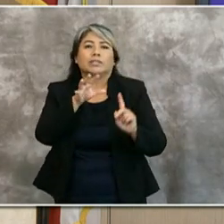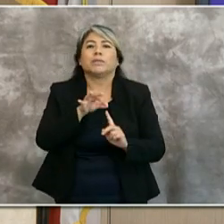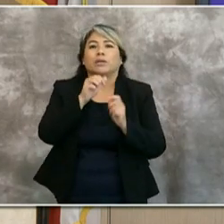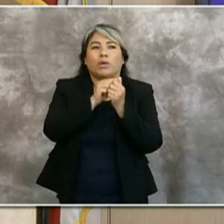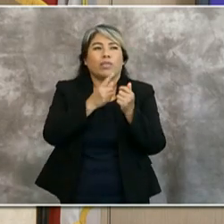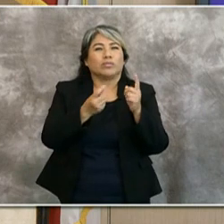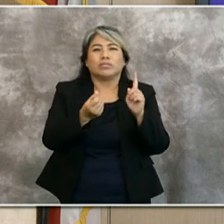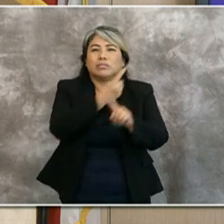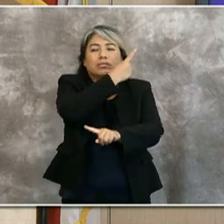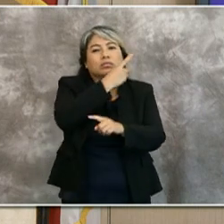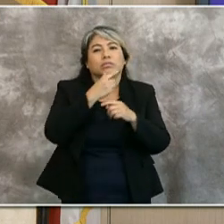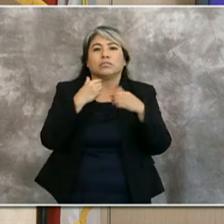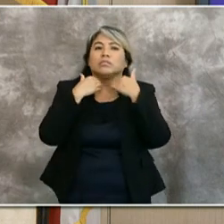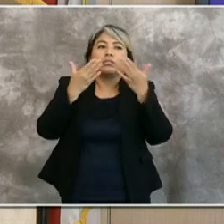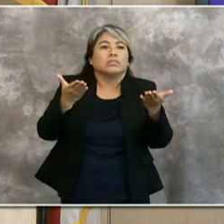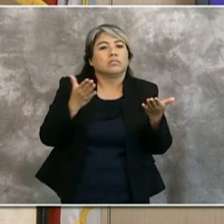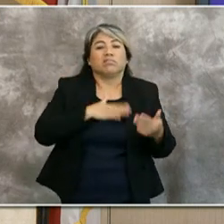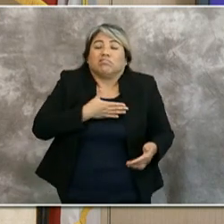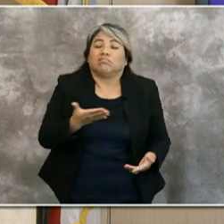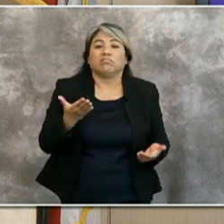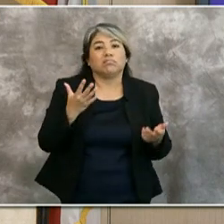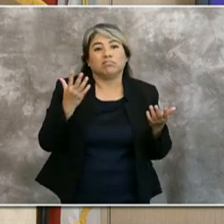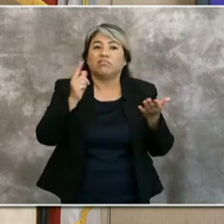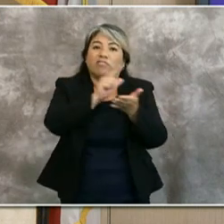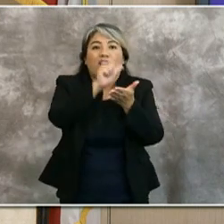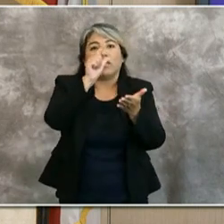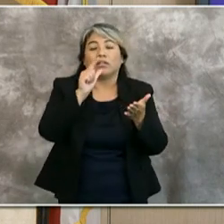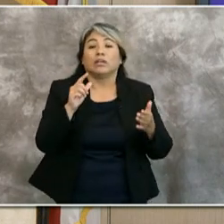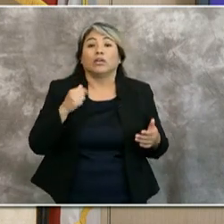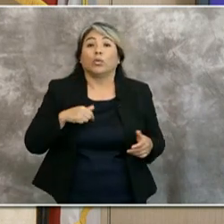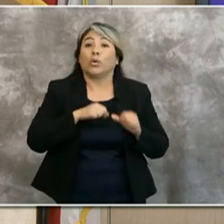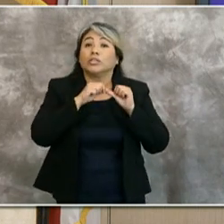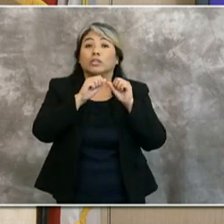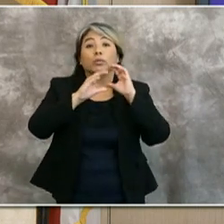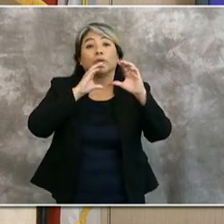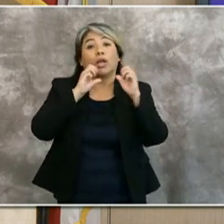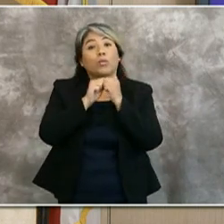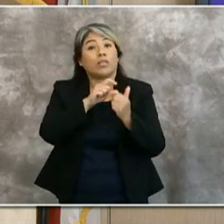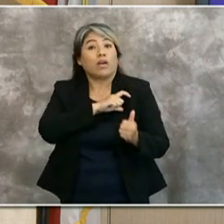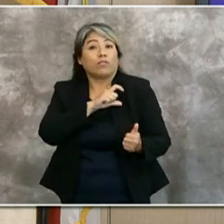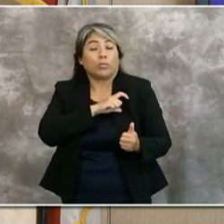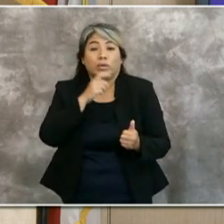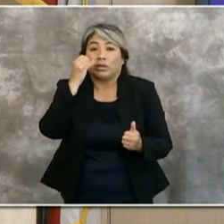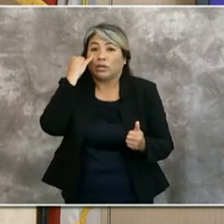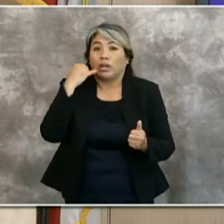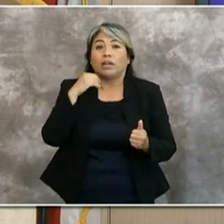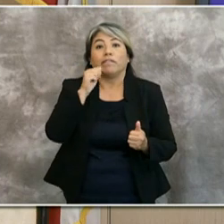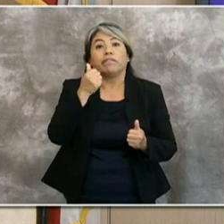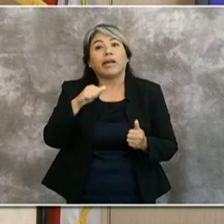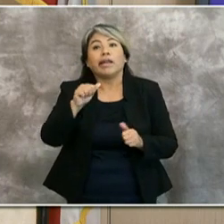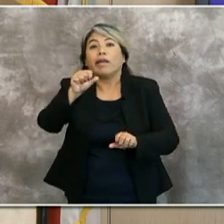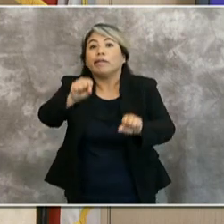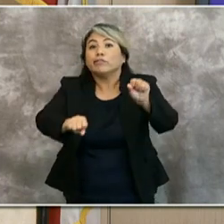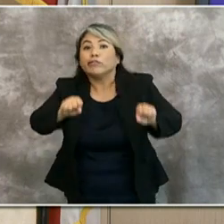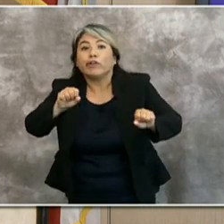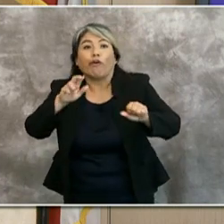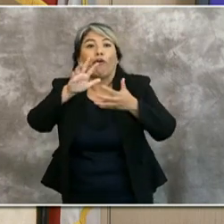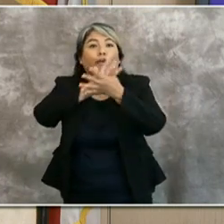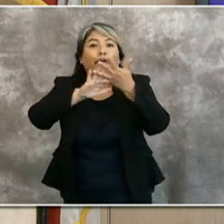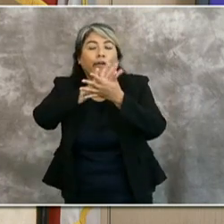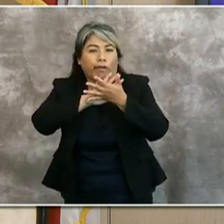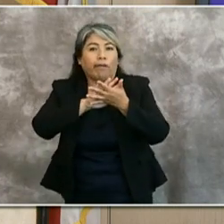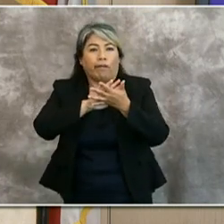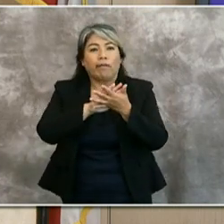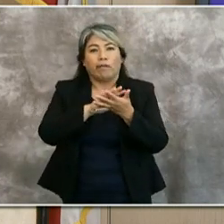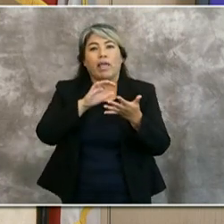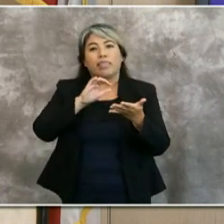egregious, blatant, and willful violators. But we will continue to communicate with law enforcement and see if there's any uncertainty or ambiguity